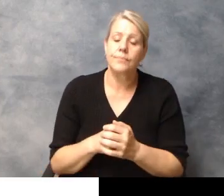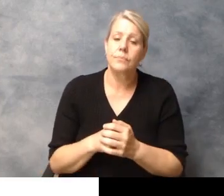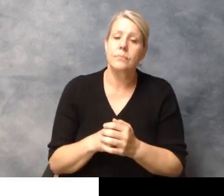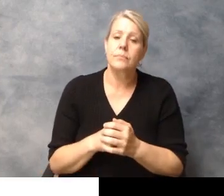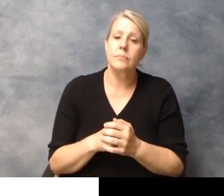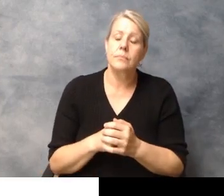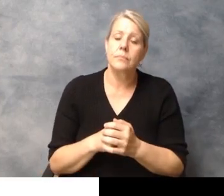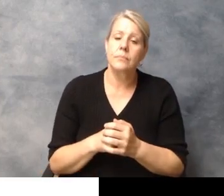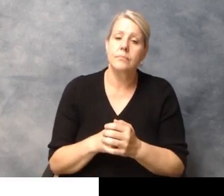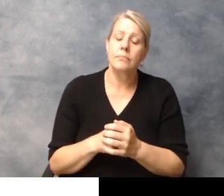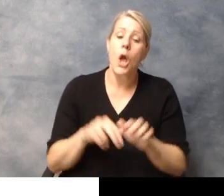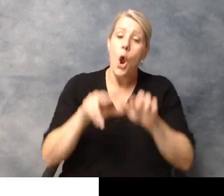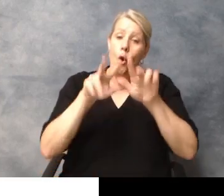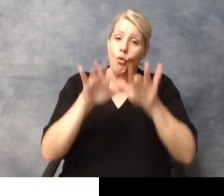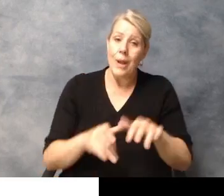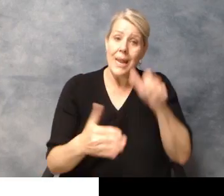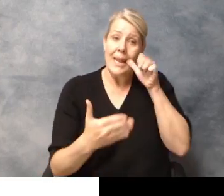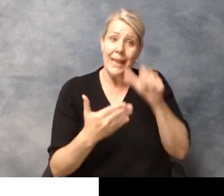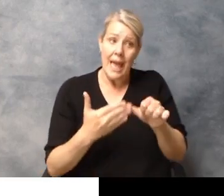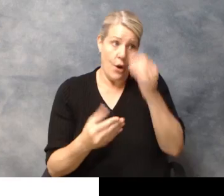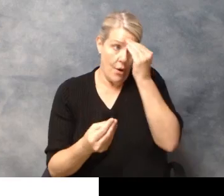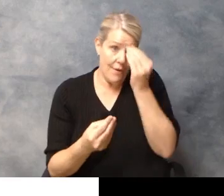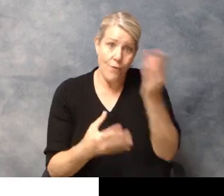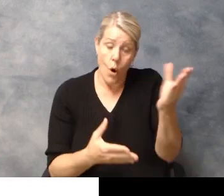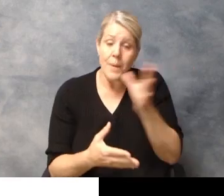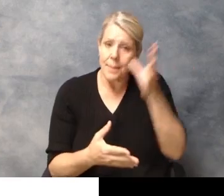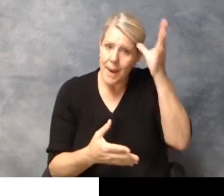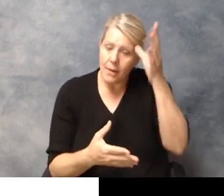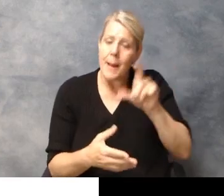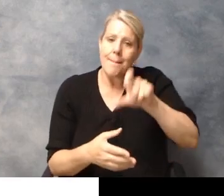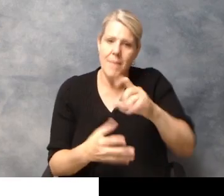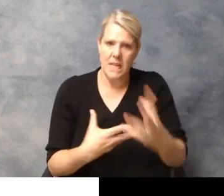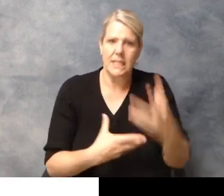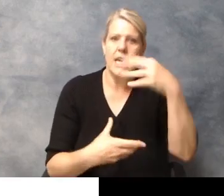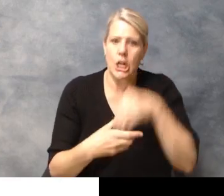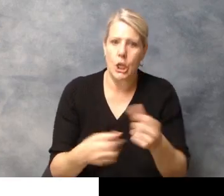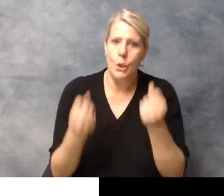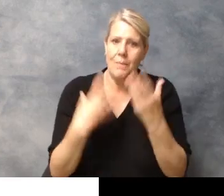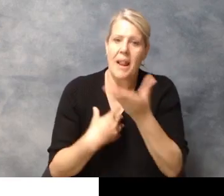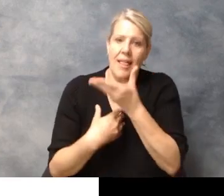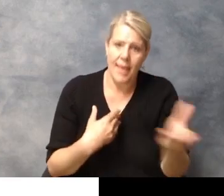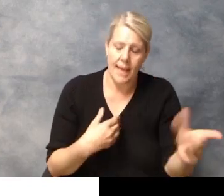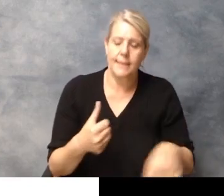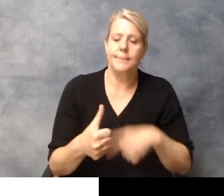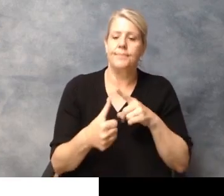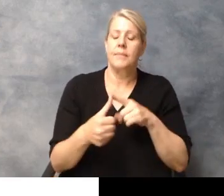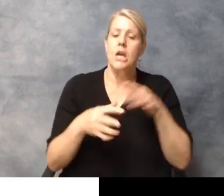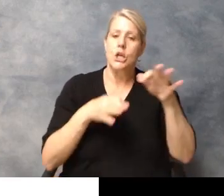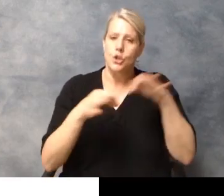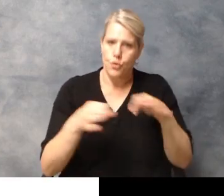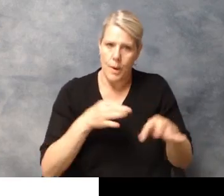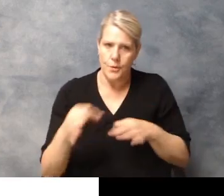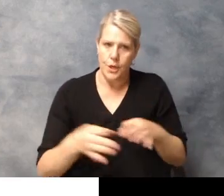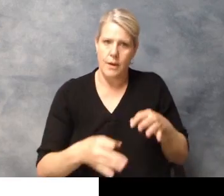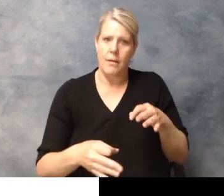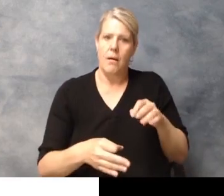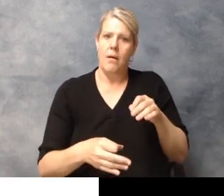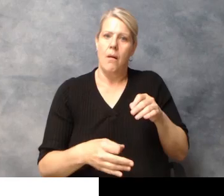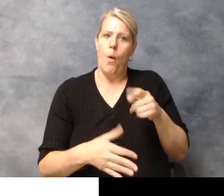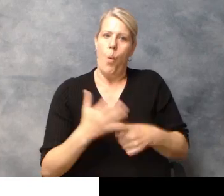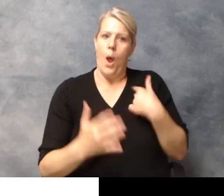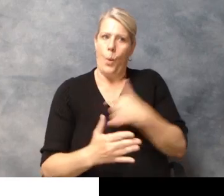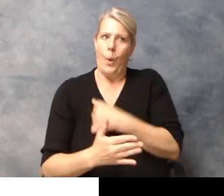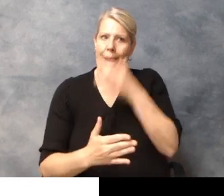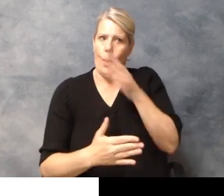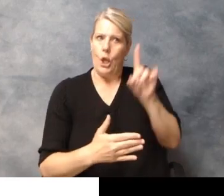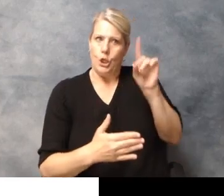conference summary and must include all of the following: description of the action proposed or refused by the district,